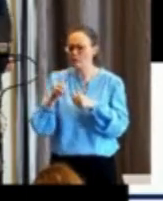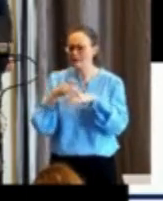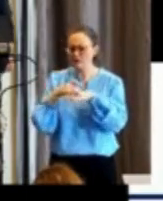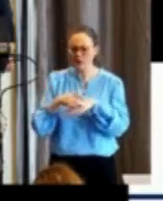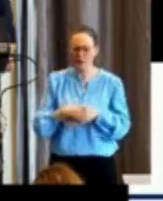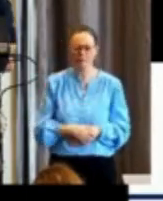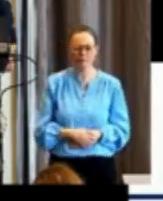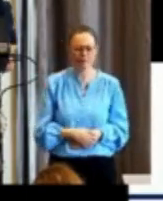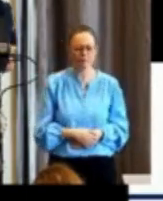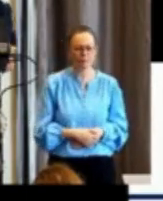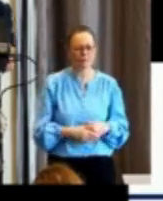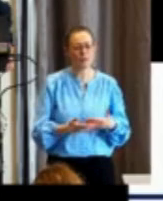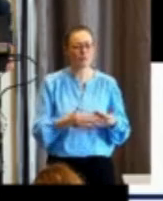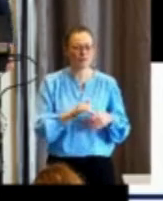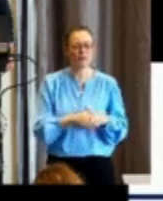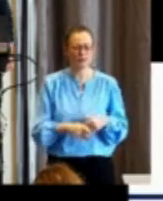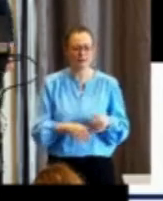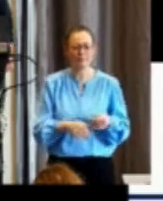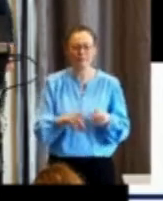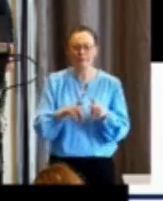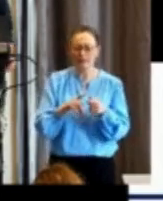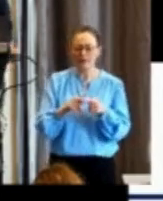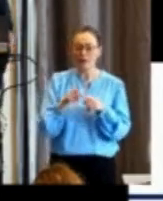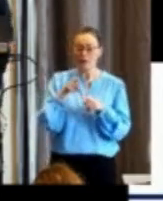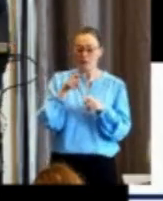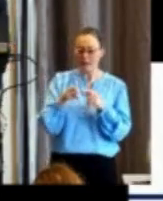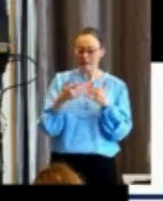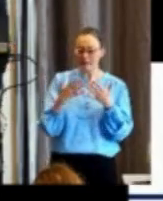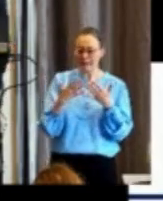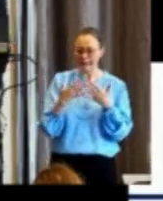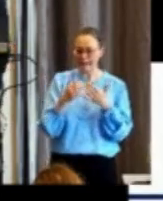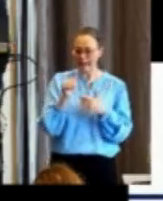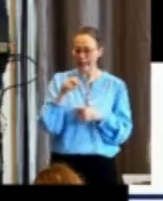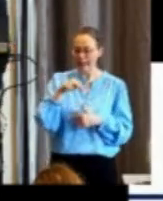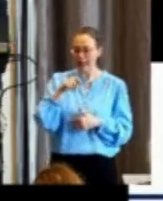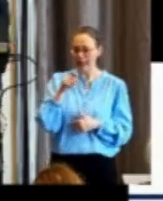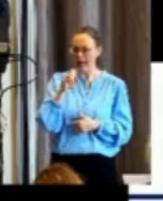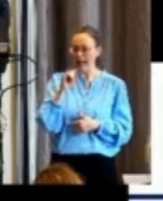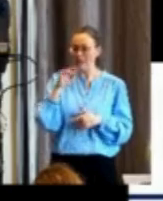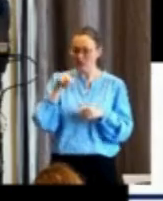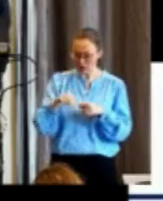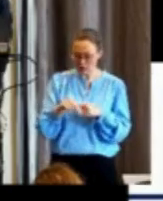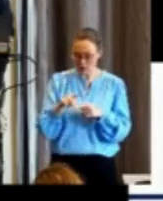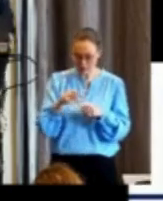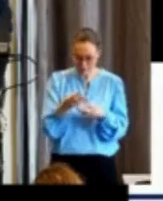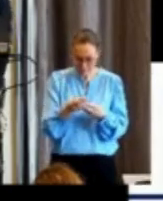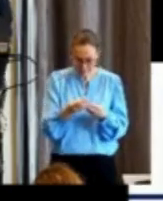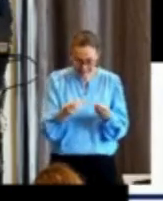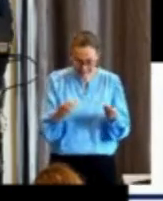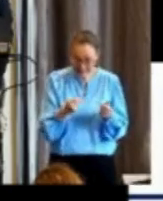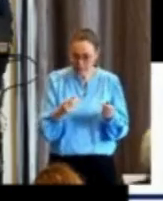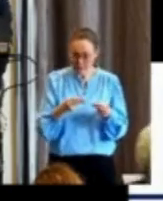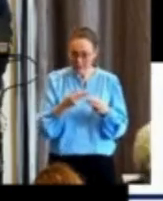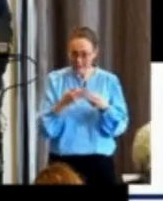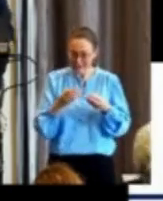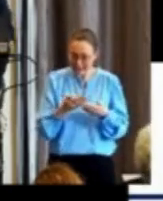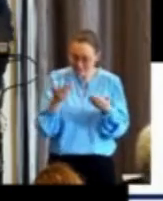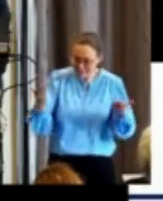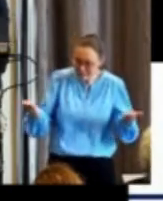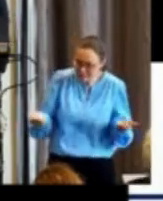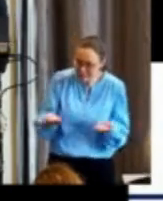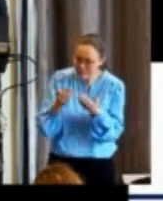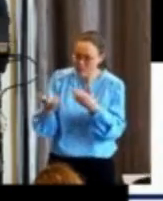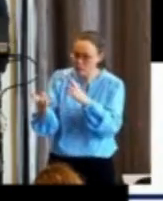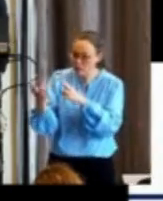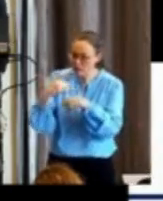So these are essentially presenting what are known as antigens, these materials that provoke an immune response. And